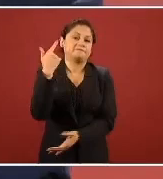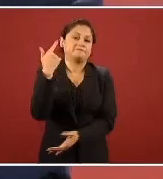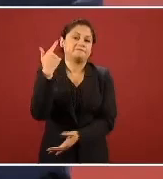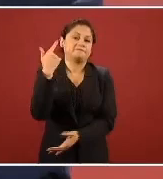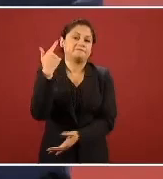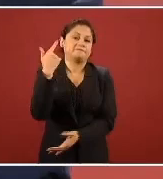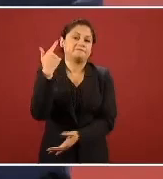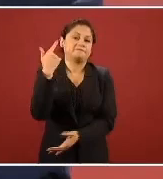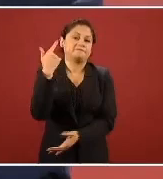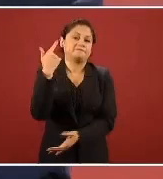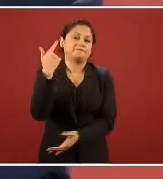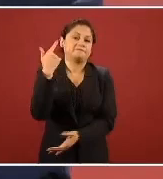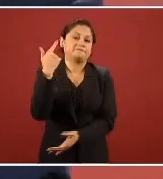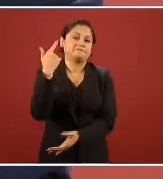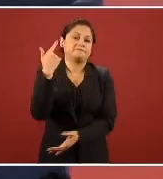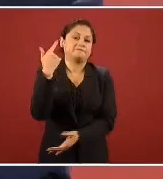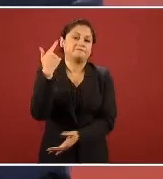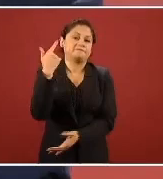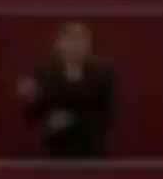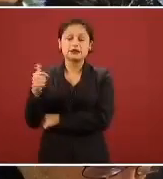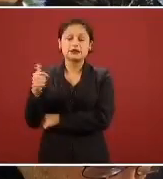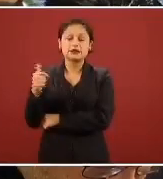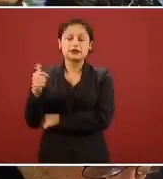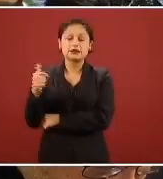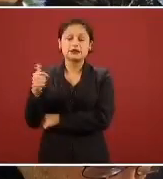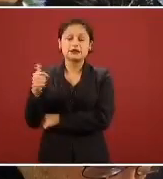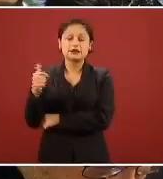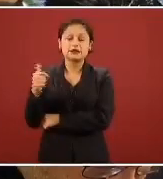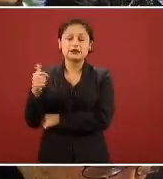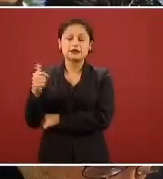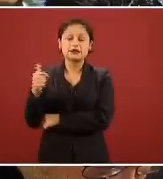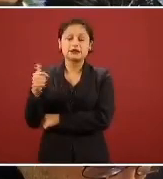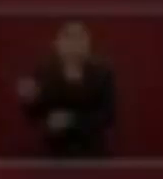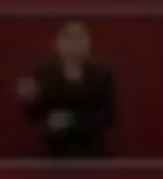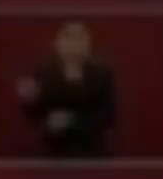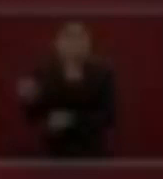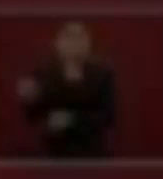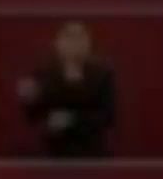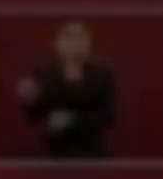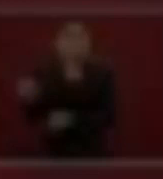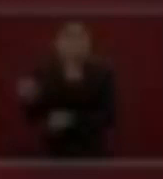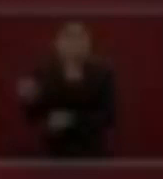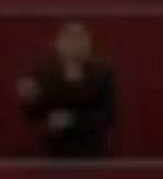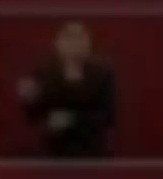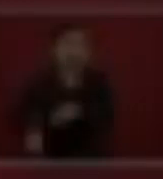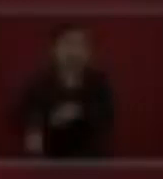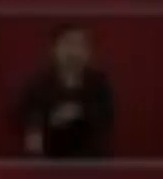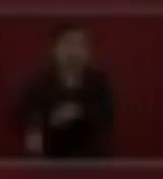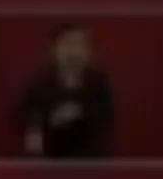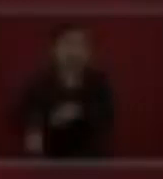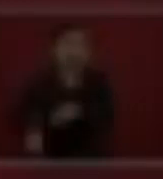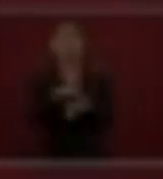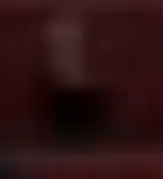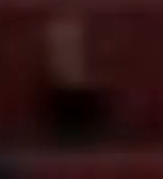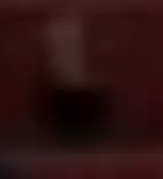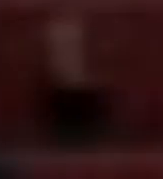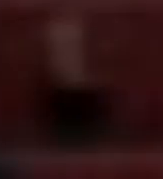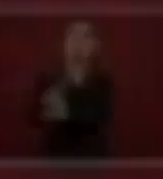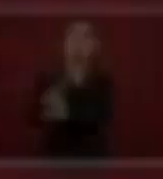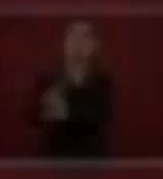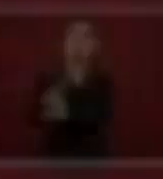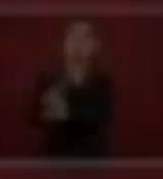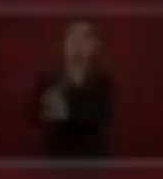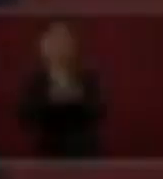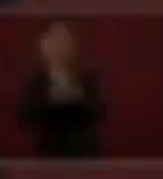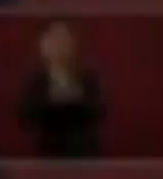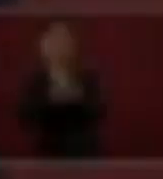Calderón? Now, I want to go back on this because this was very significant, this question, which was she said she didn't get